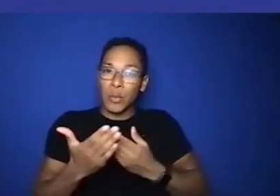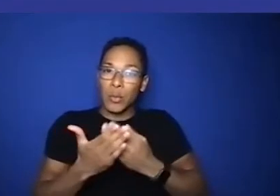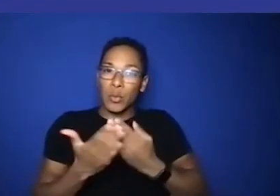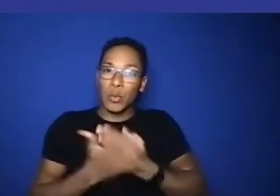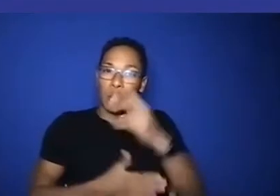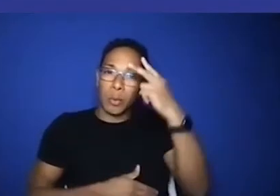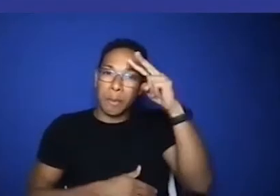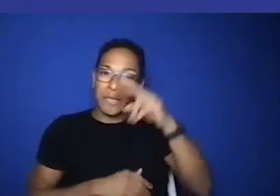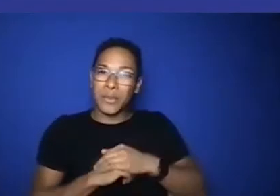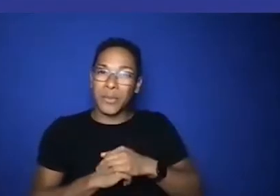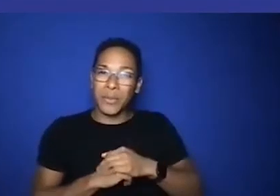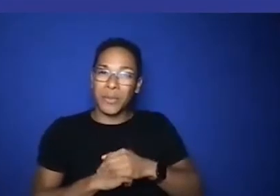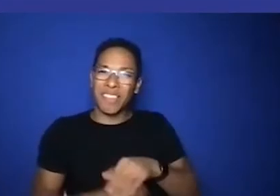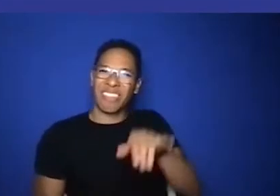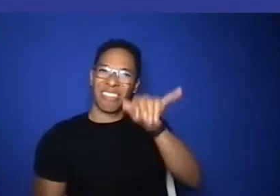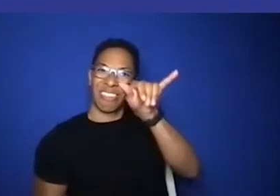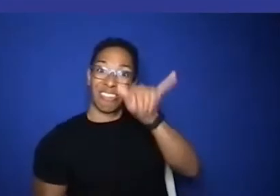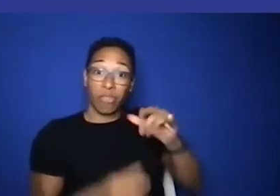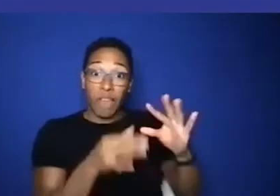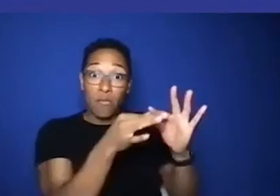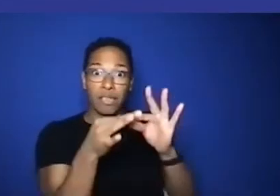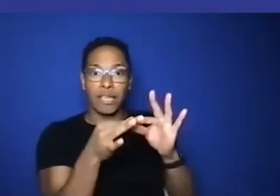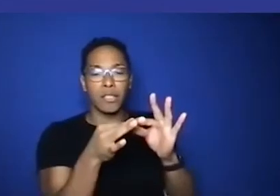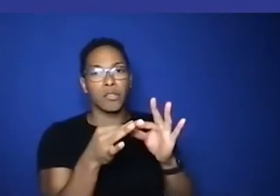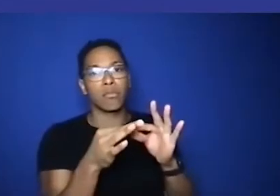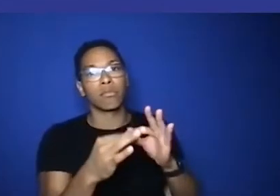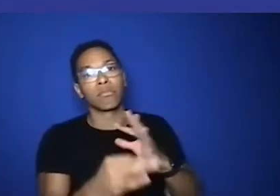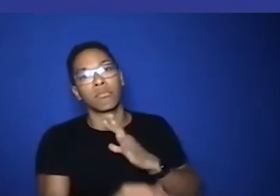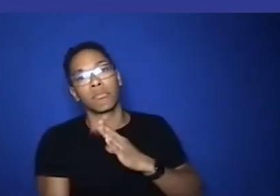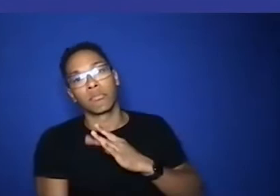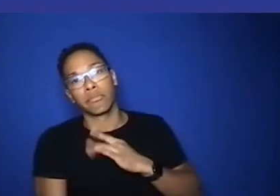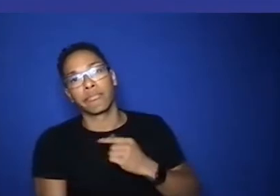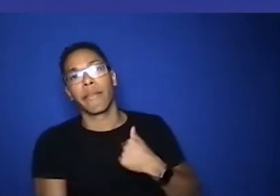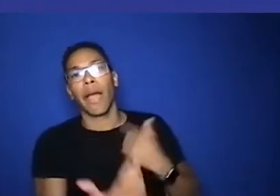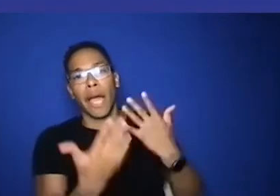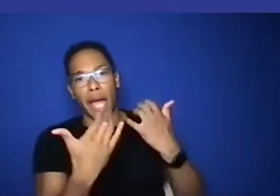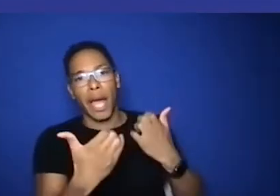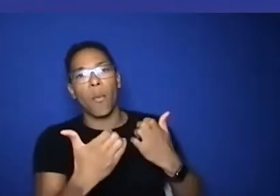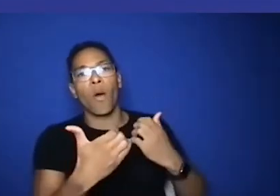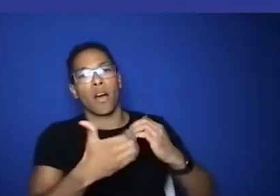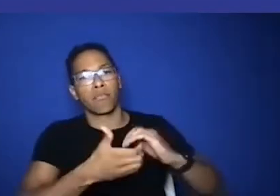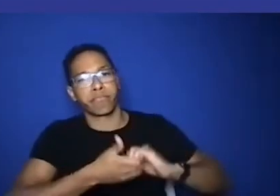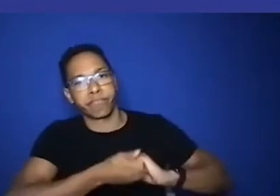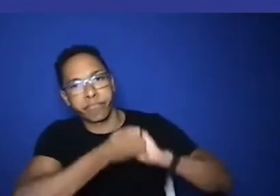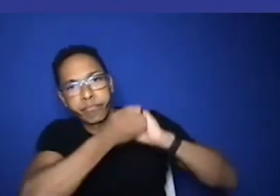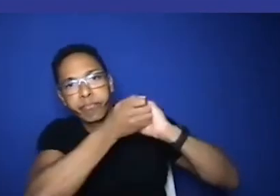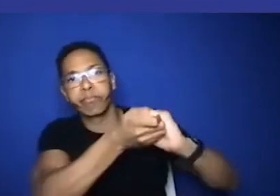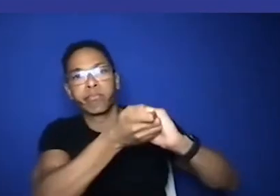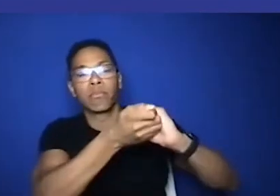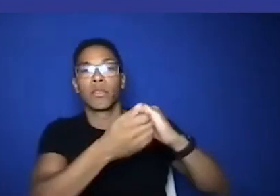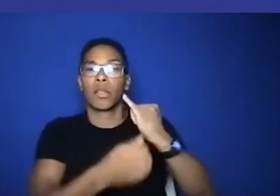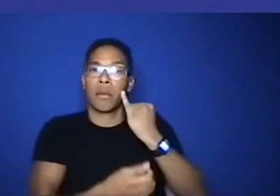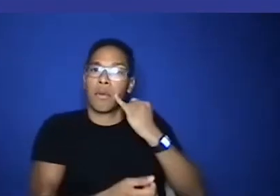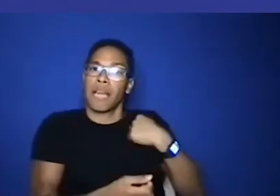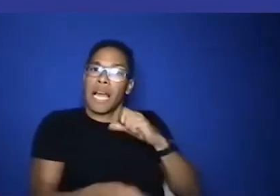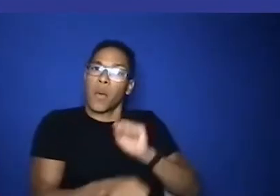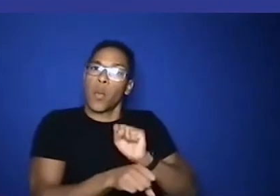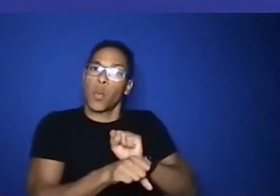And for me, that was the kind of relationship I want to build if I'm going to be working as an informant.